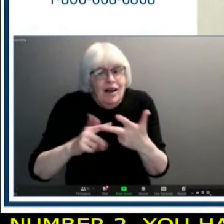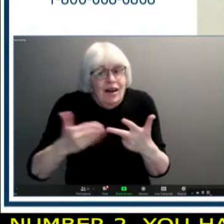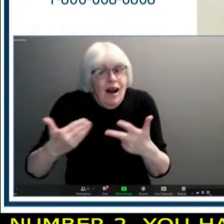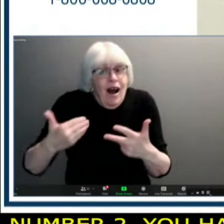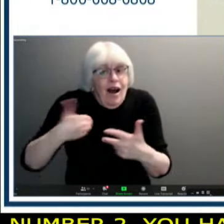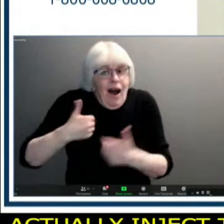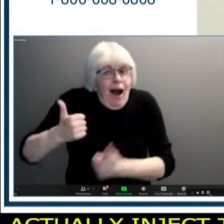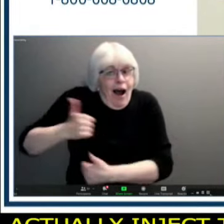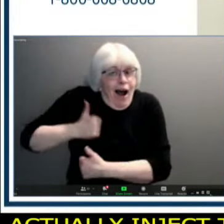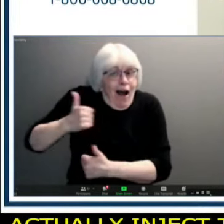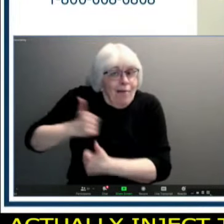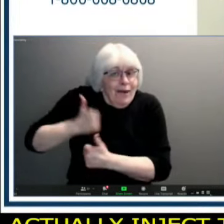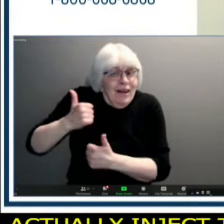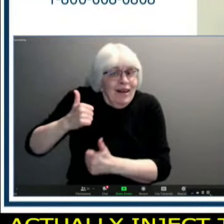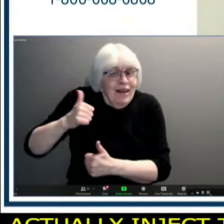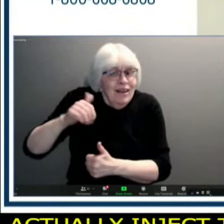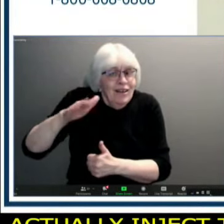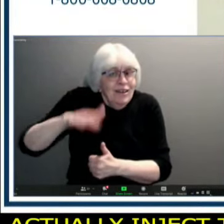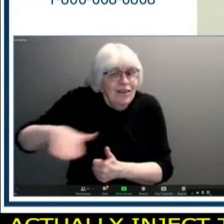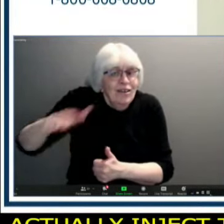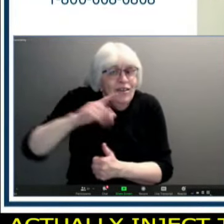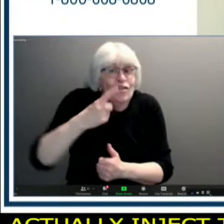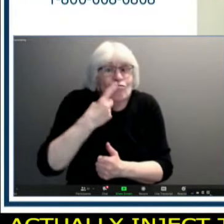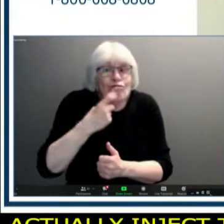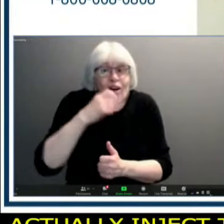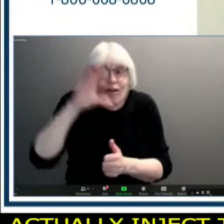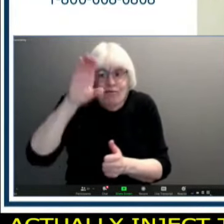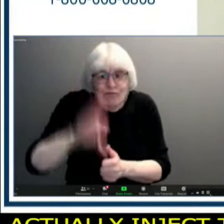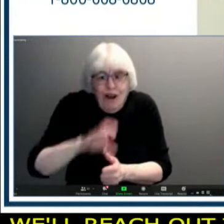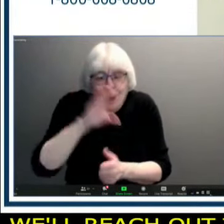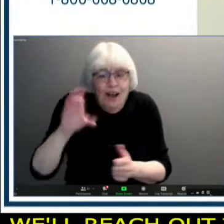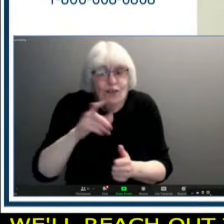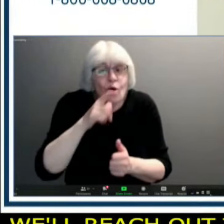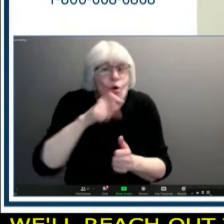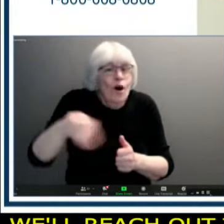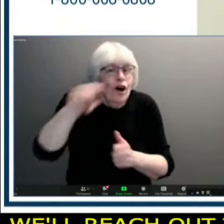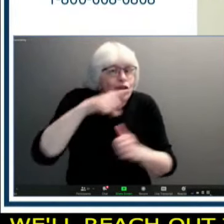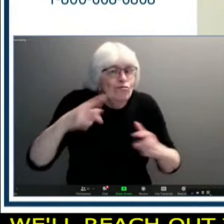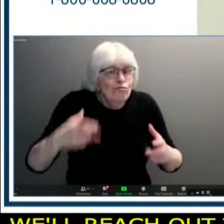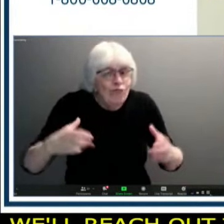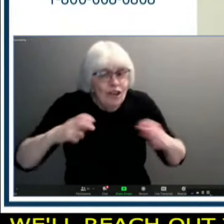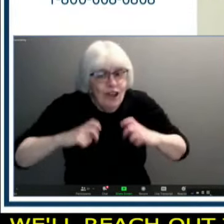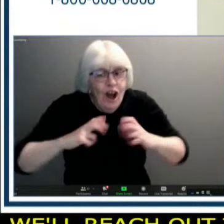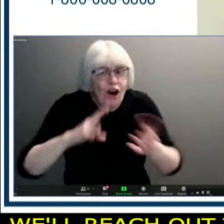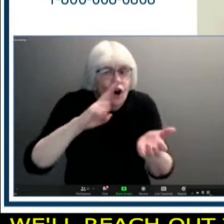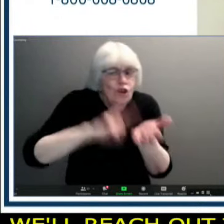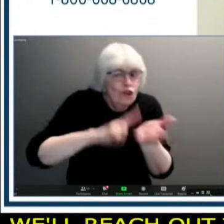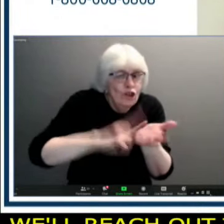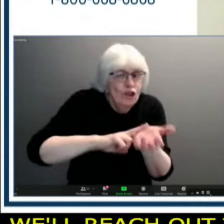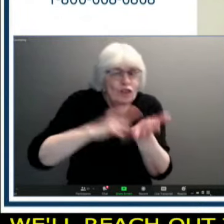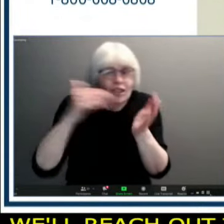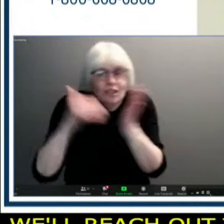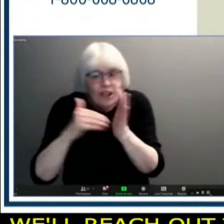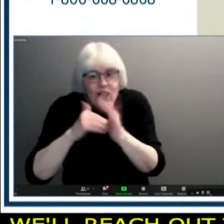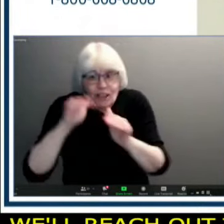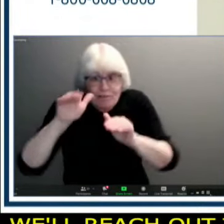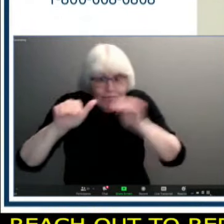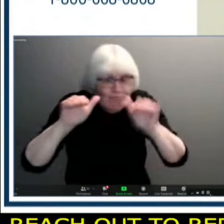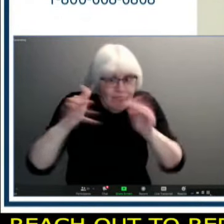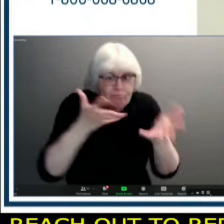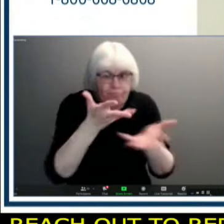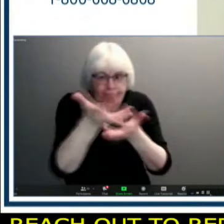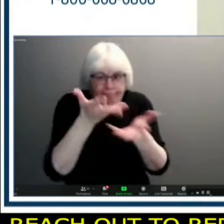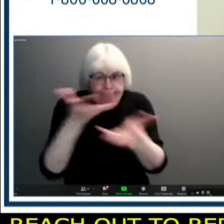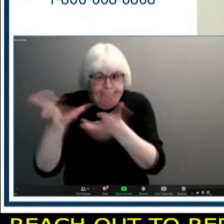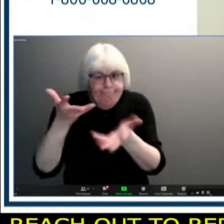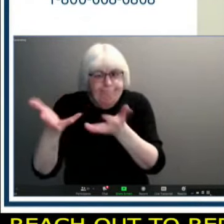Red Cross, retired healthcare professionals, students. All of those resources we're having those discussions with. And of course, the third thing is,